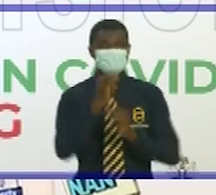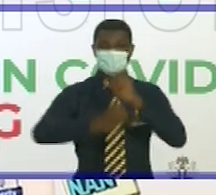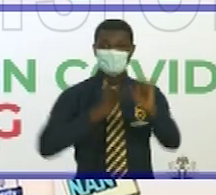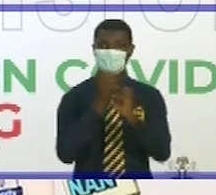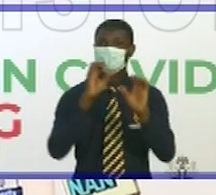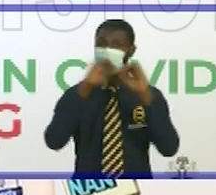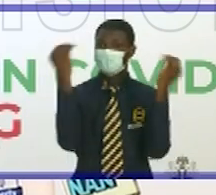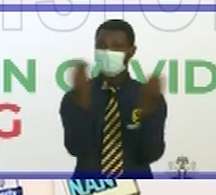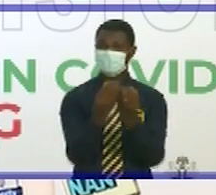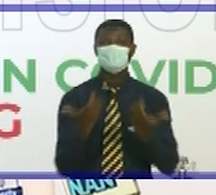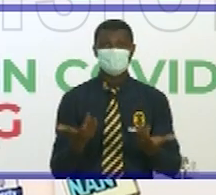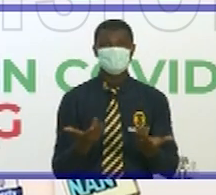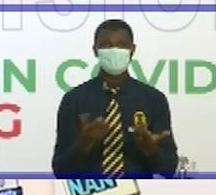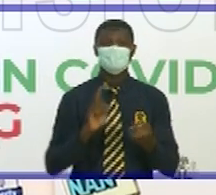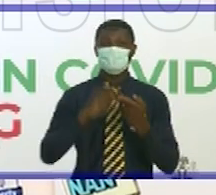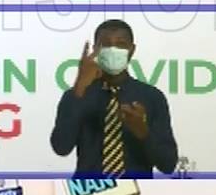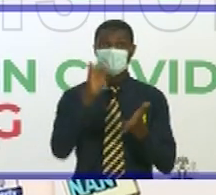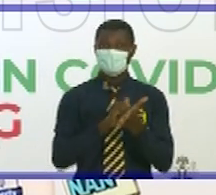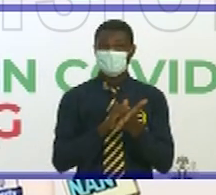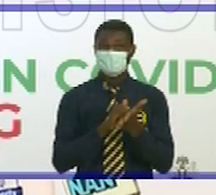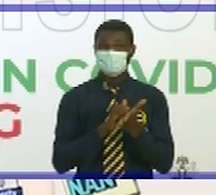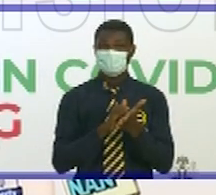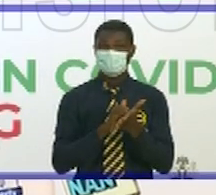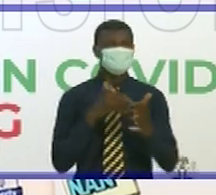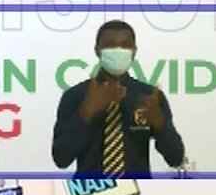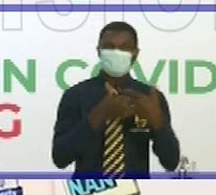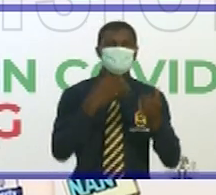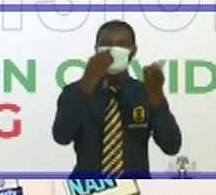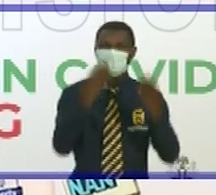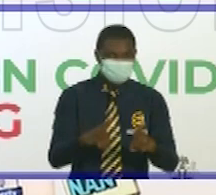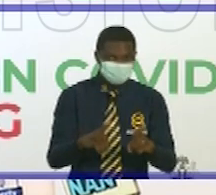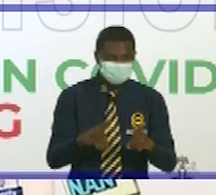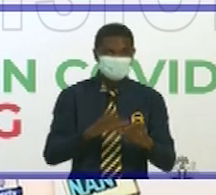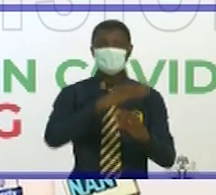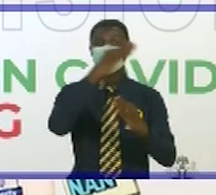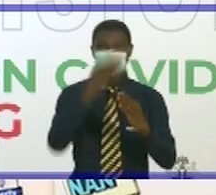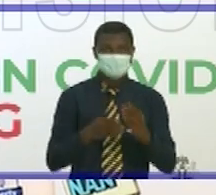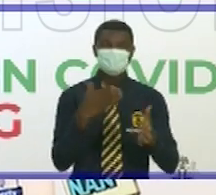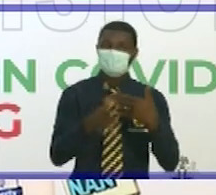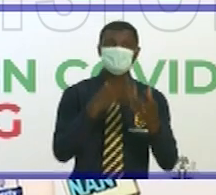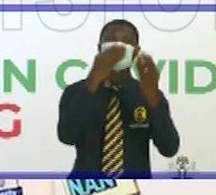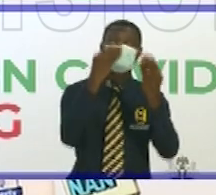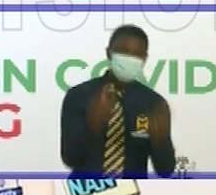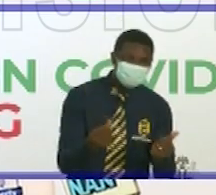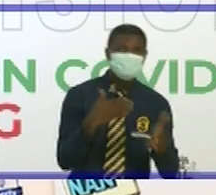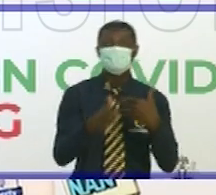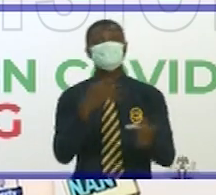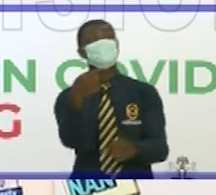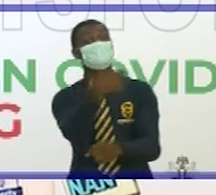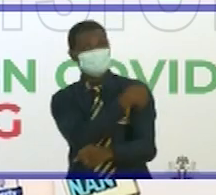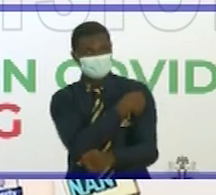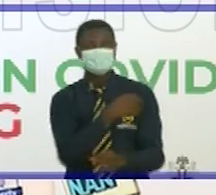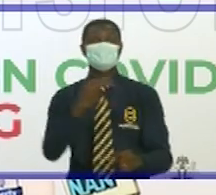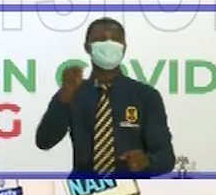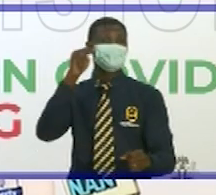international organizations to see that in whatever happens eventually, if it's a cure, if it's a vaccine, Nigeria is